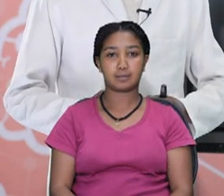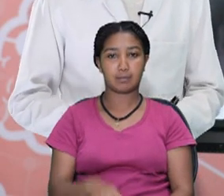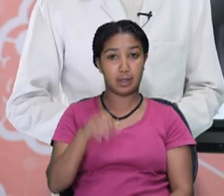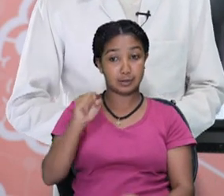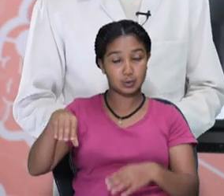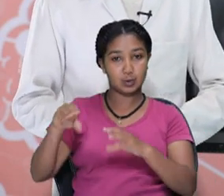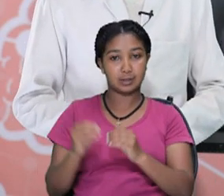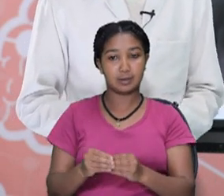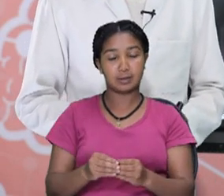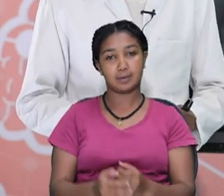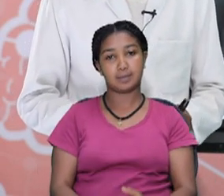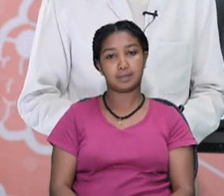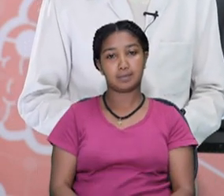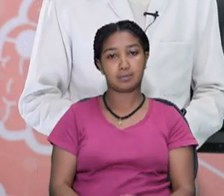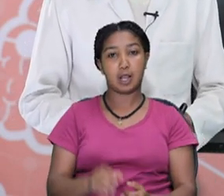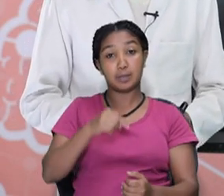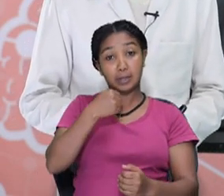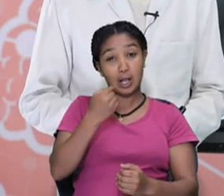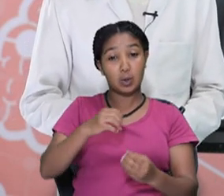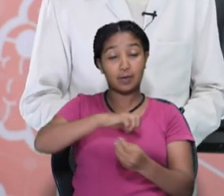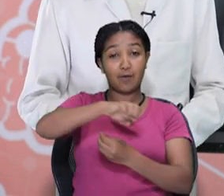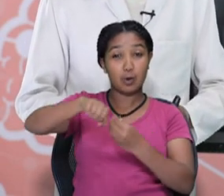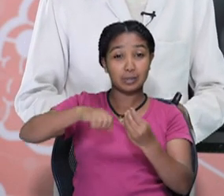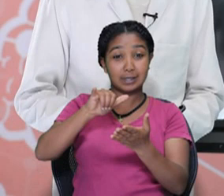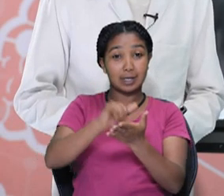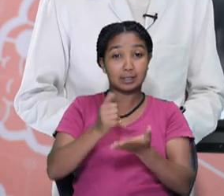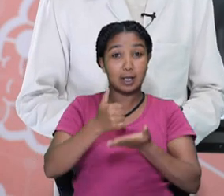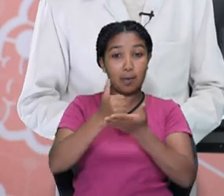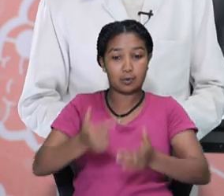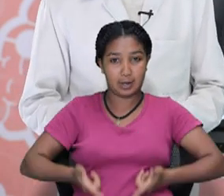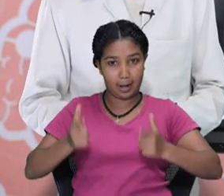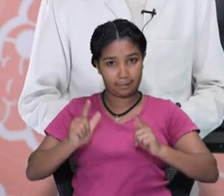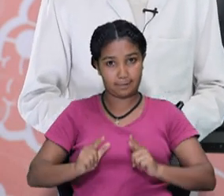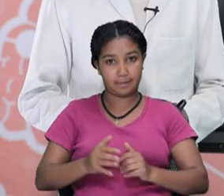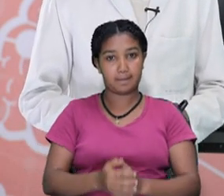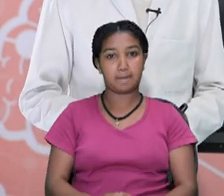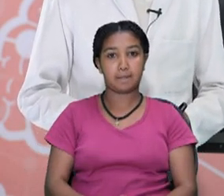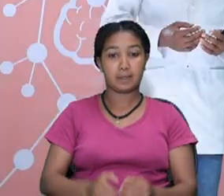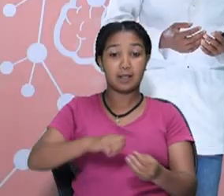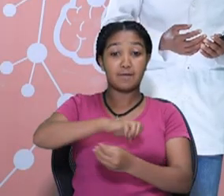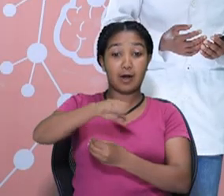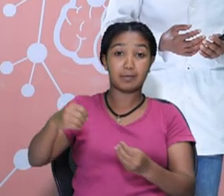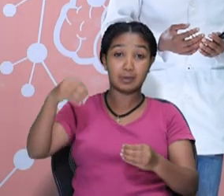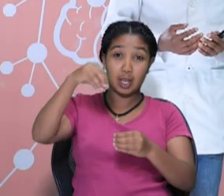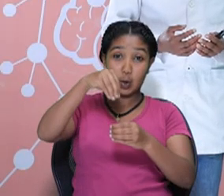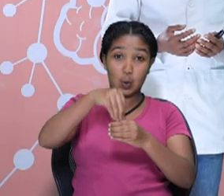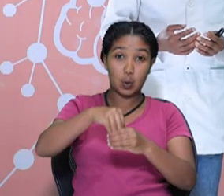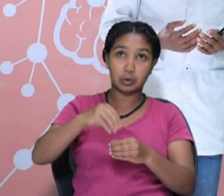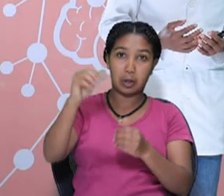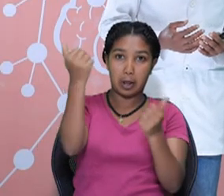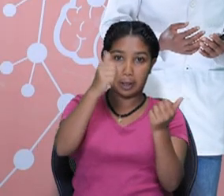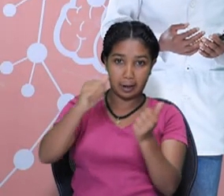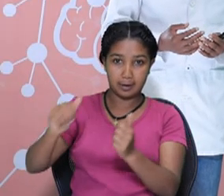Yes, students, let me tell you environments that support life. Environment includes air